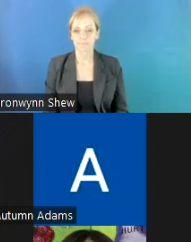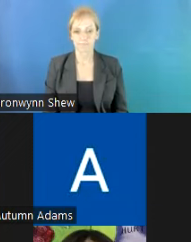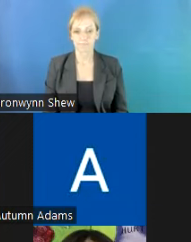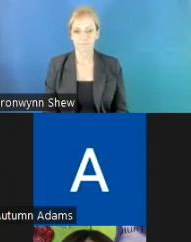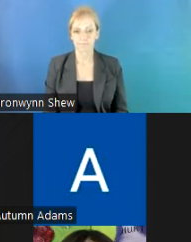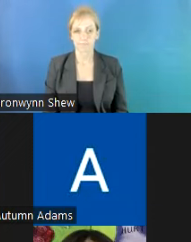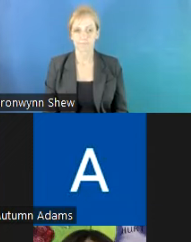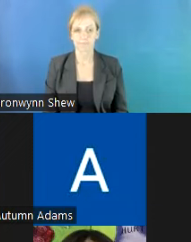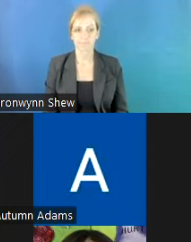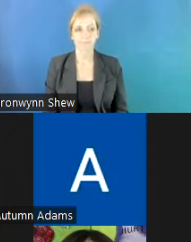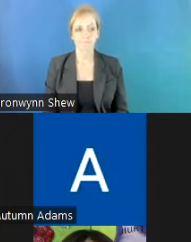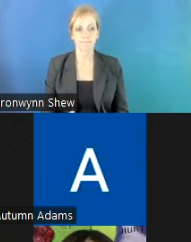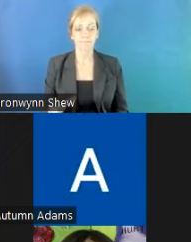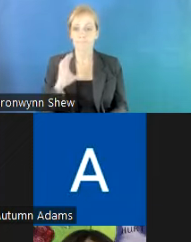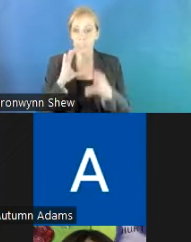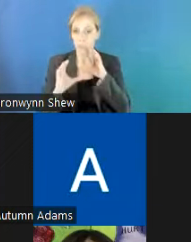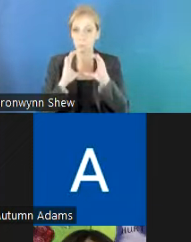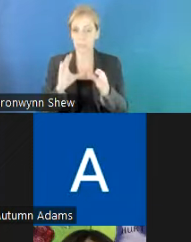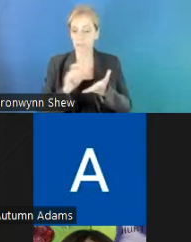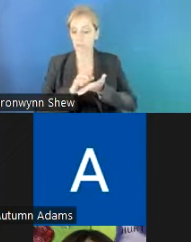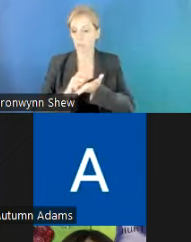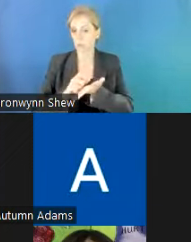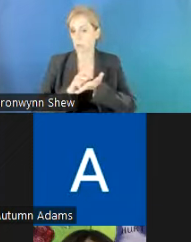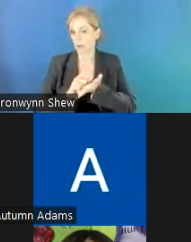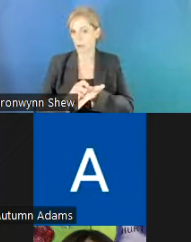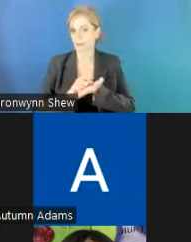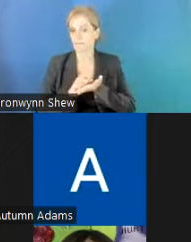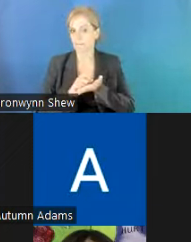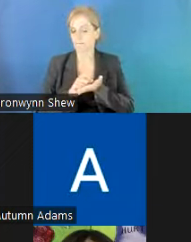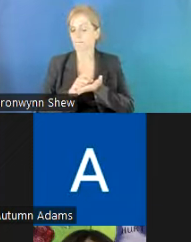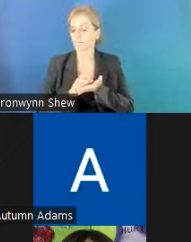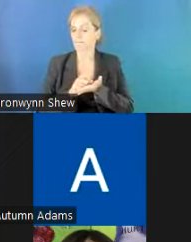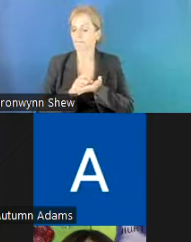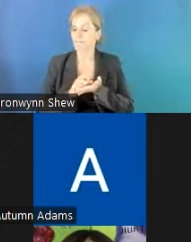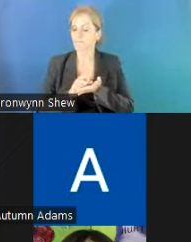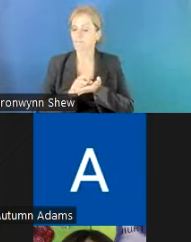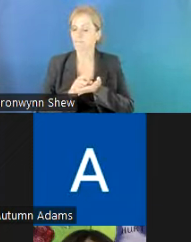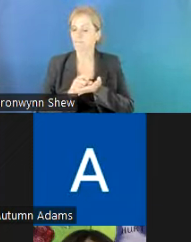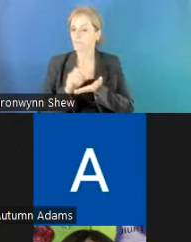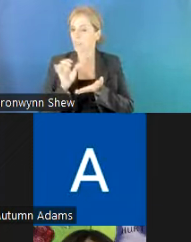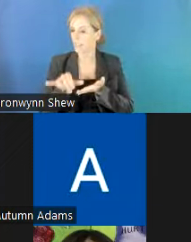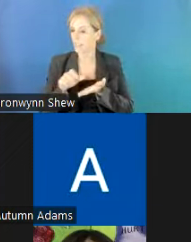Okay, so communication through writing. Understand that communication through writing does